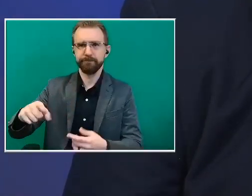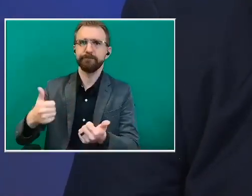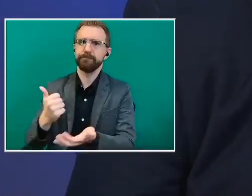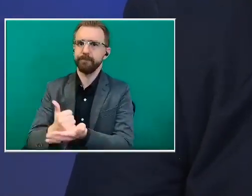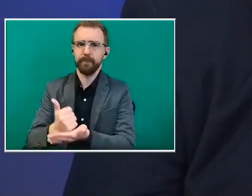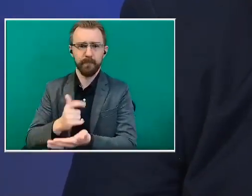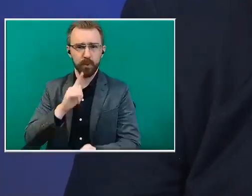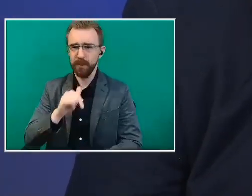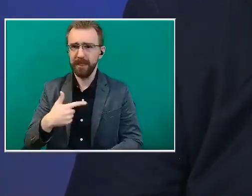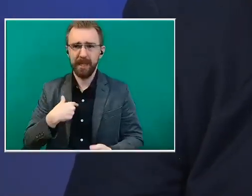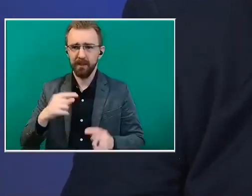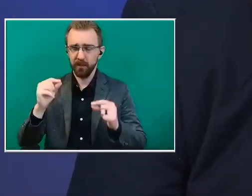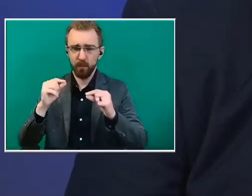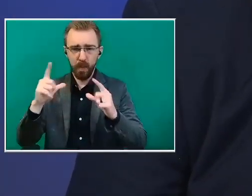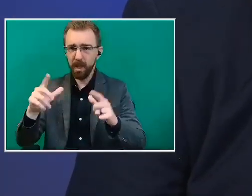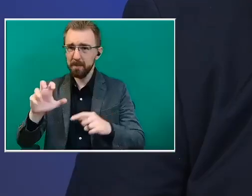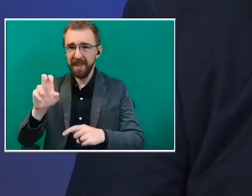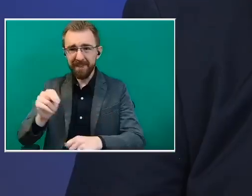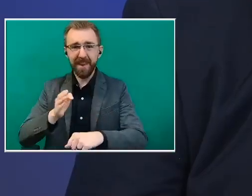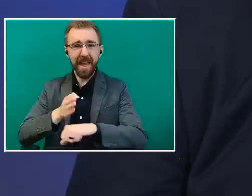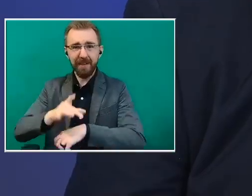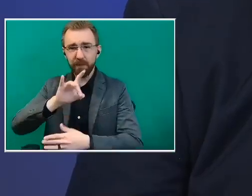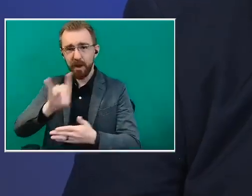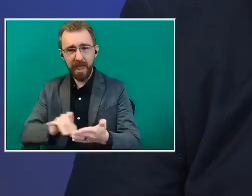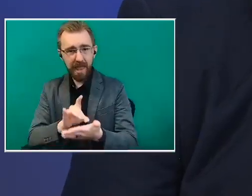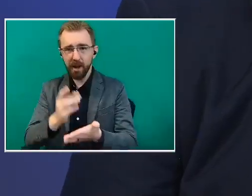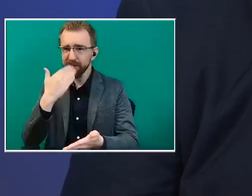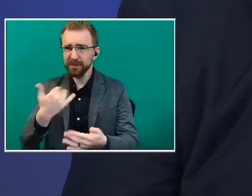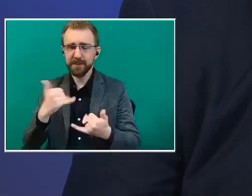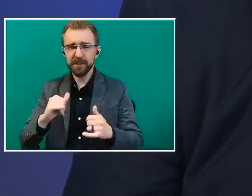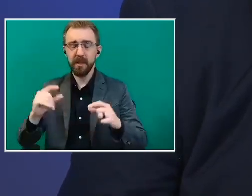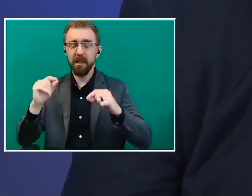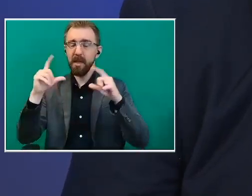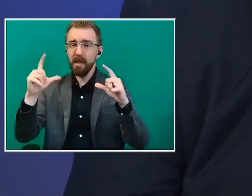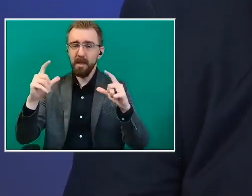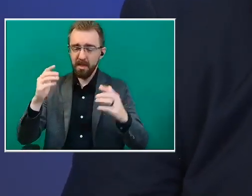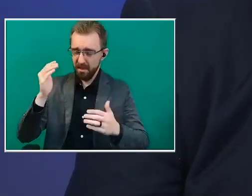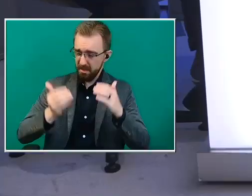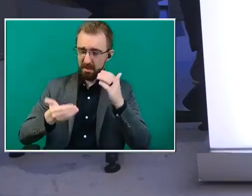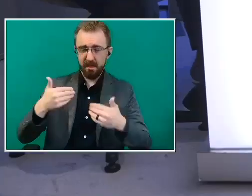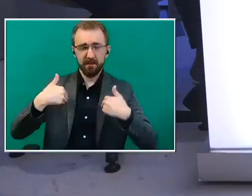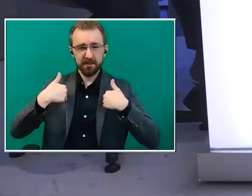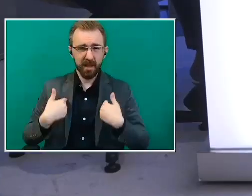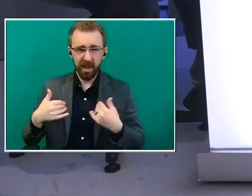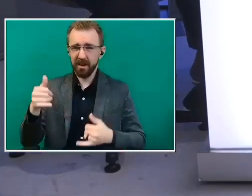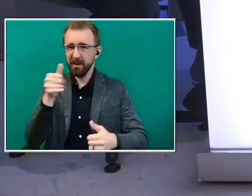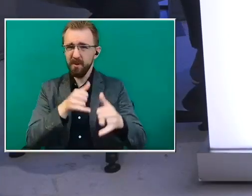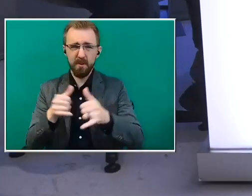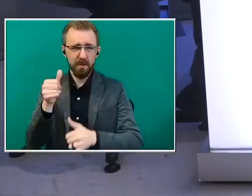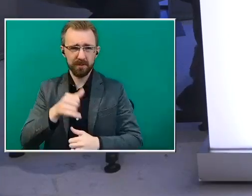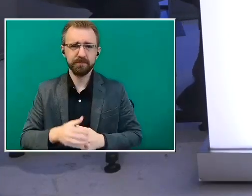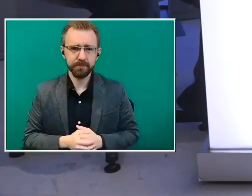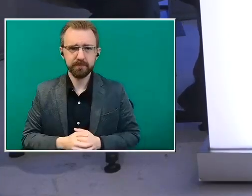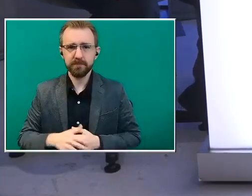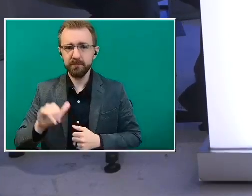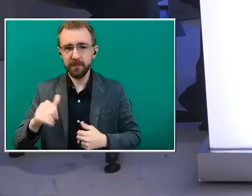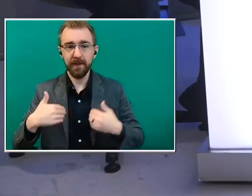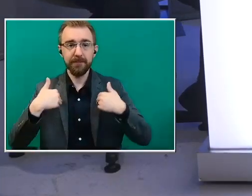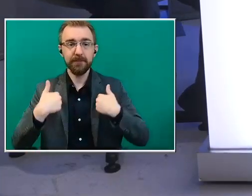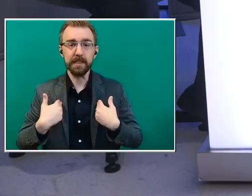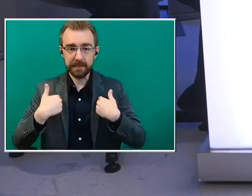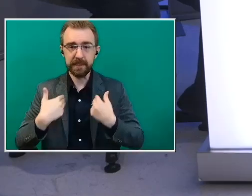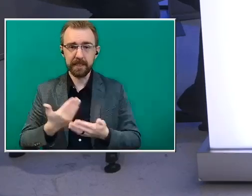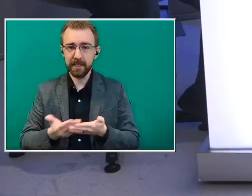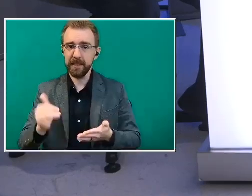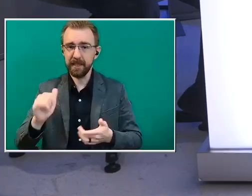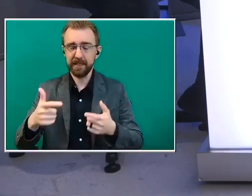up. Even after getting 8 hours of sleep, I was waking up so tired. So, that fatigue thing, that's a big darn deal.